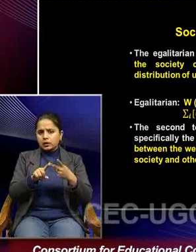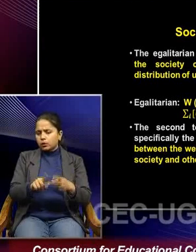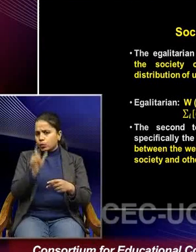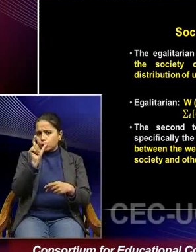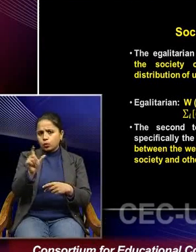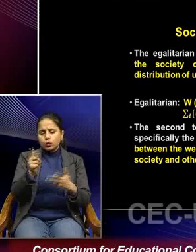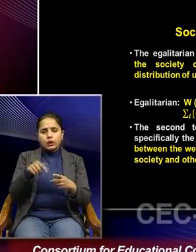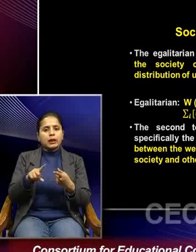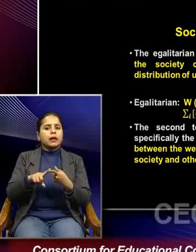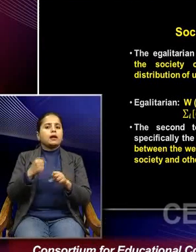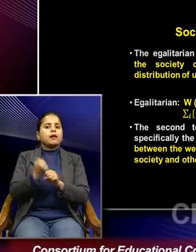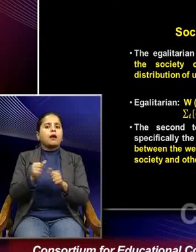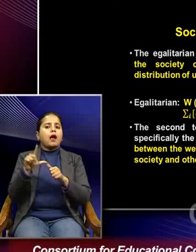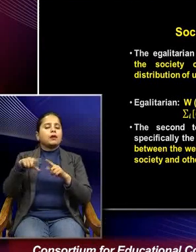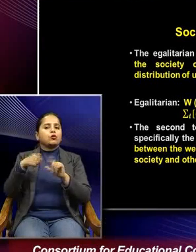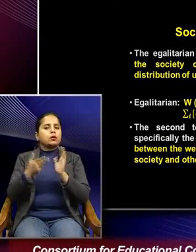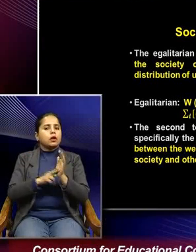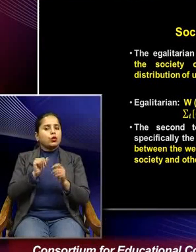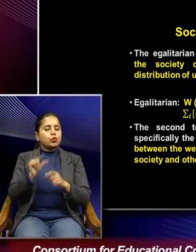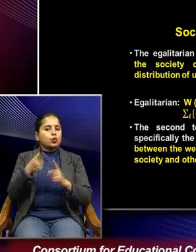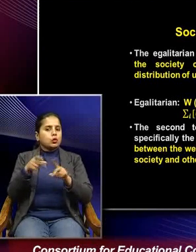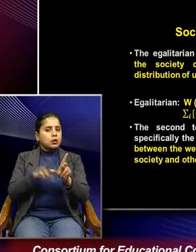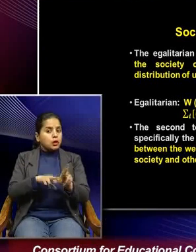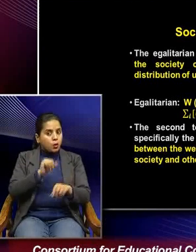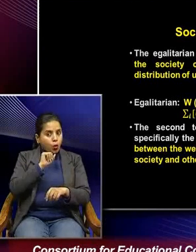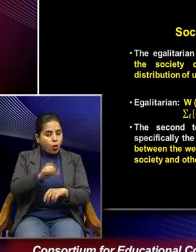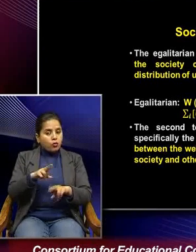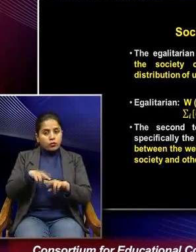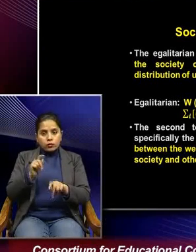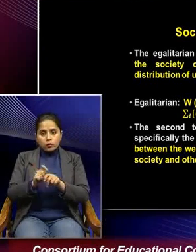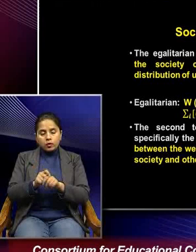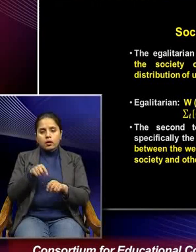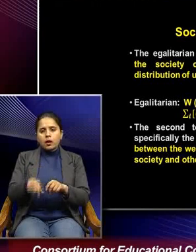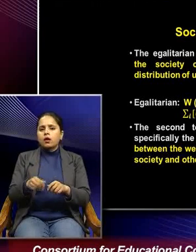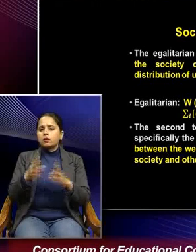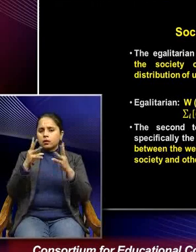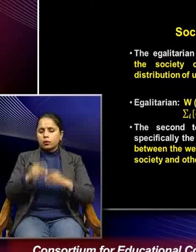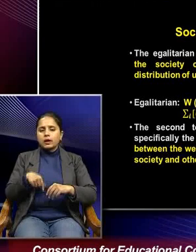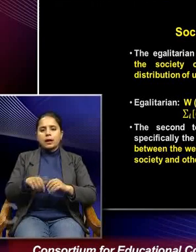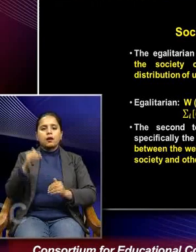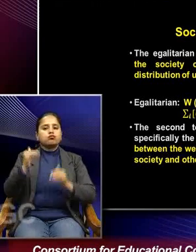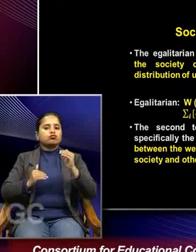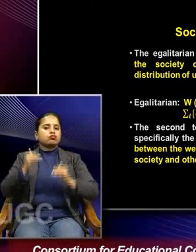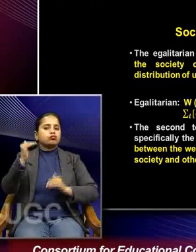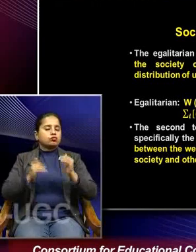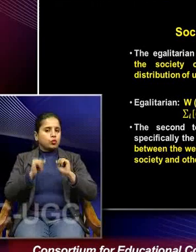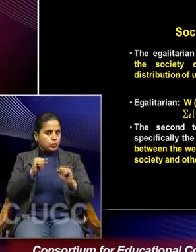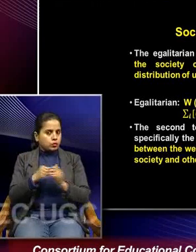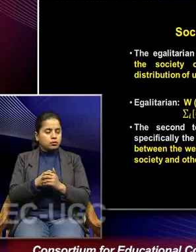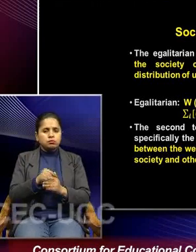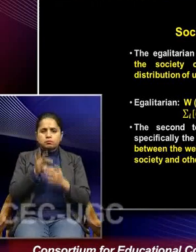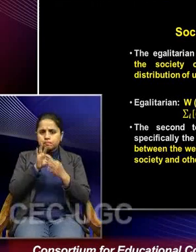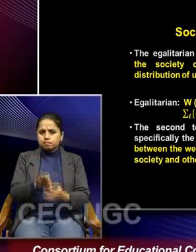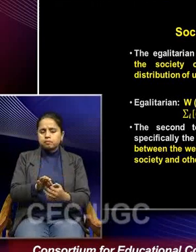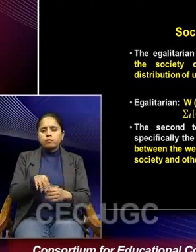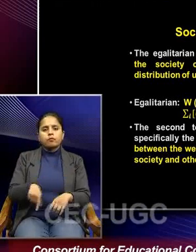of the egalitarian utility function or the social welfare function is the measure of inequality. Specifically,